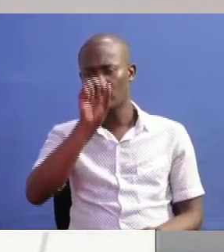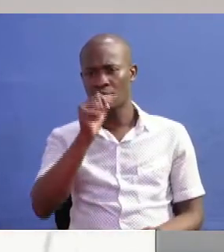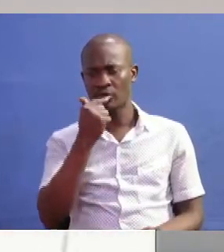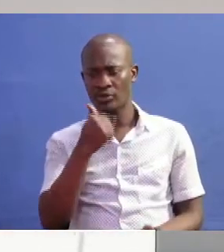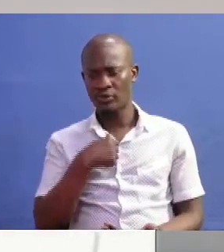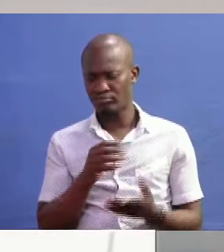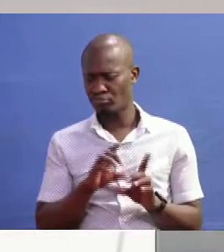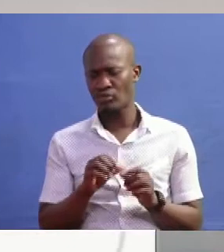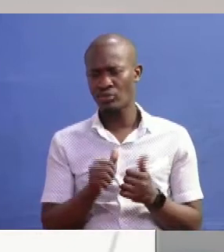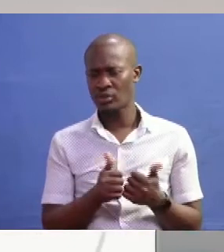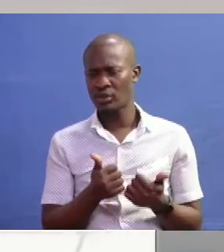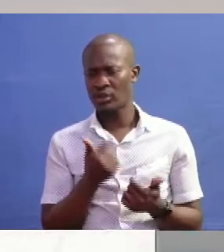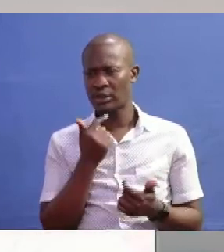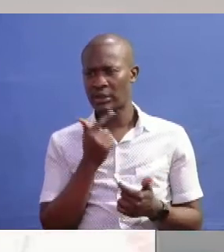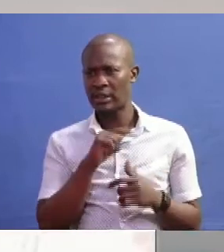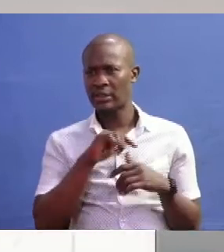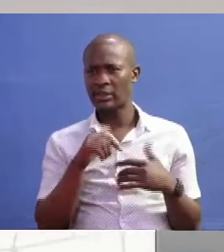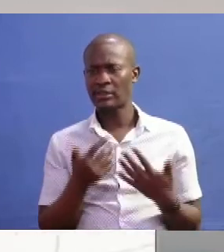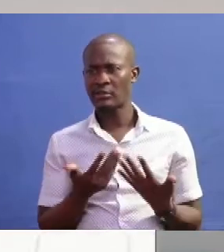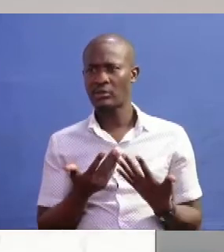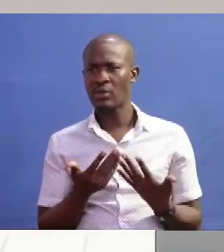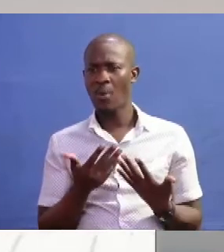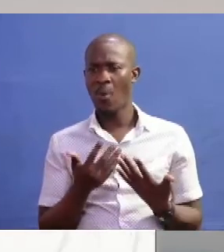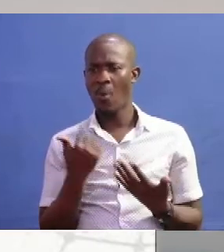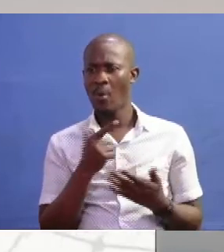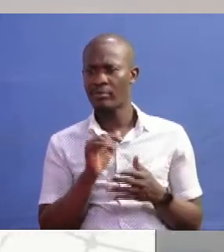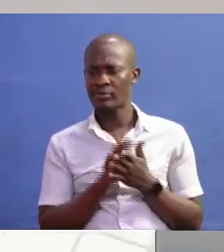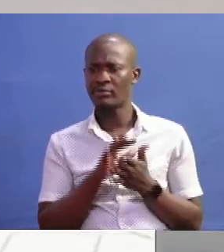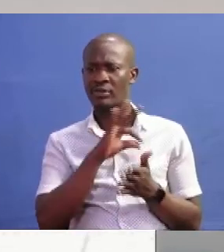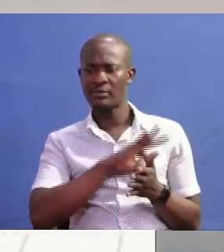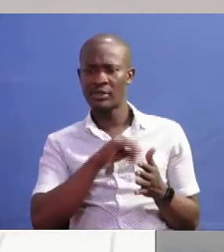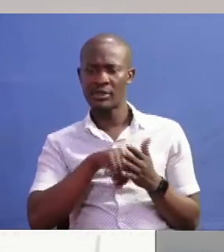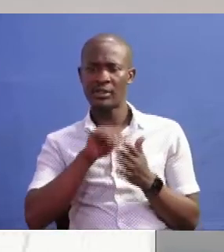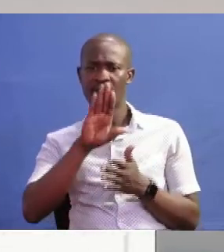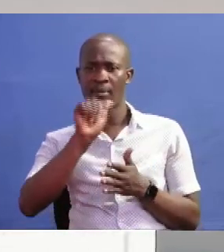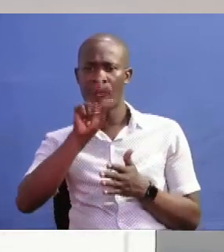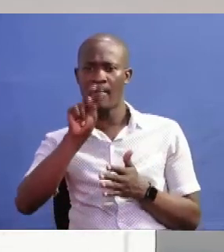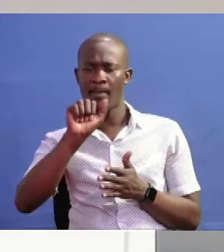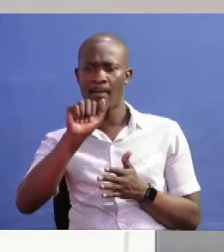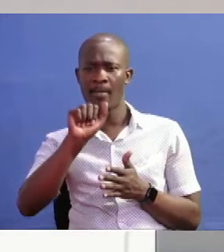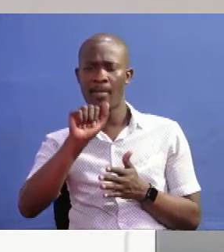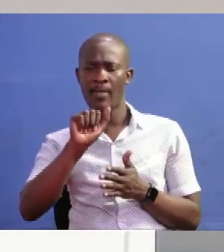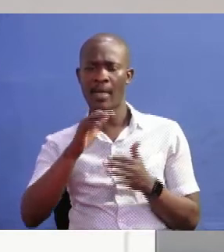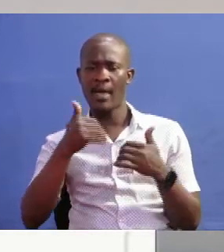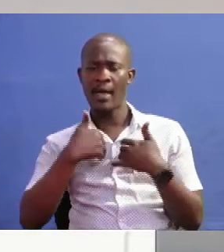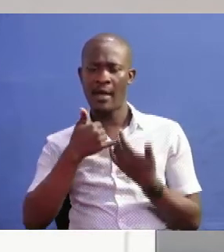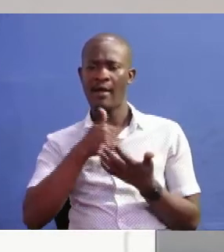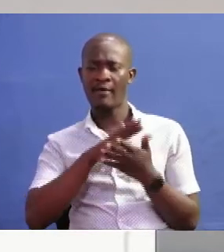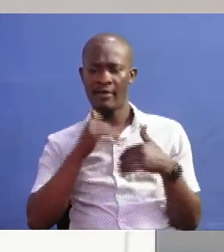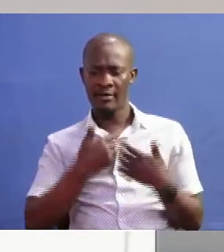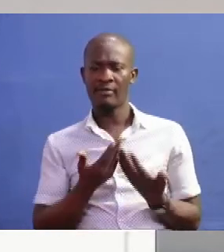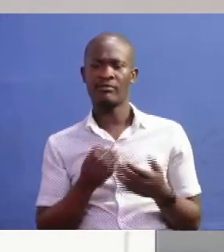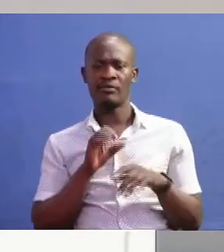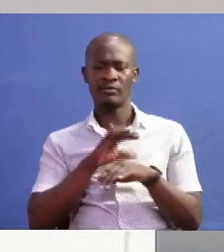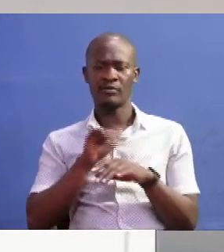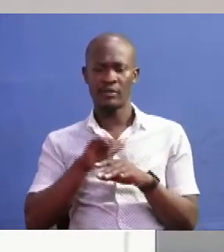doing quite well. So tell us how can one really invest in bonds, and how are they really impactful? Are